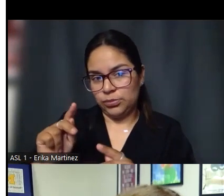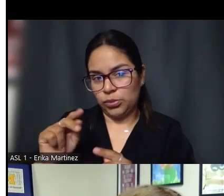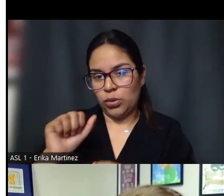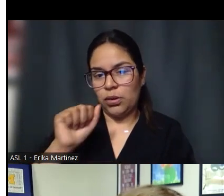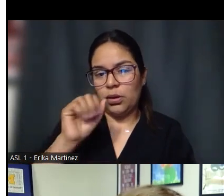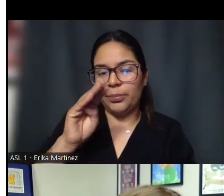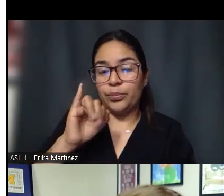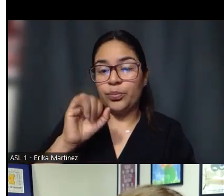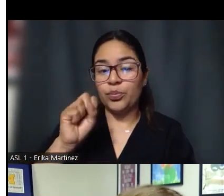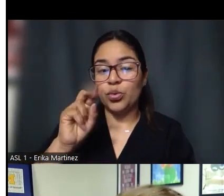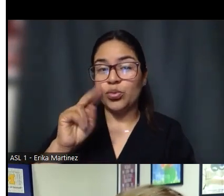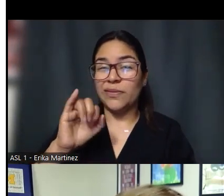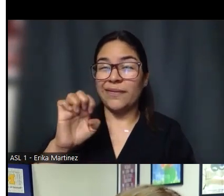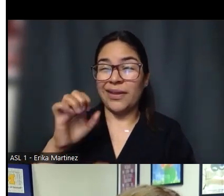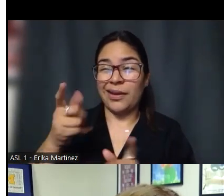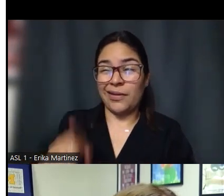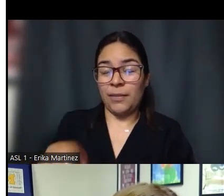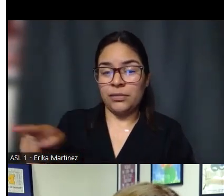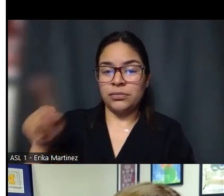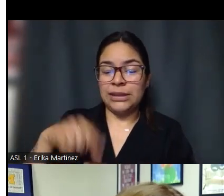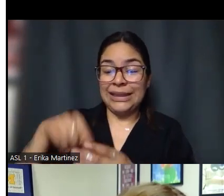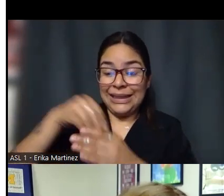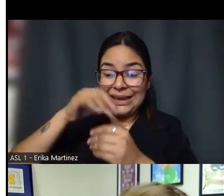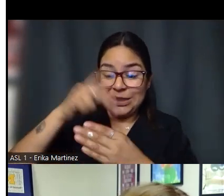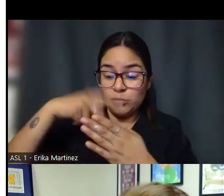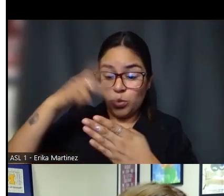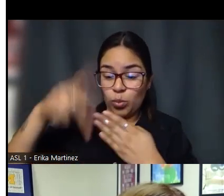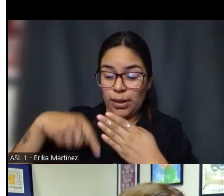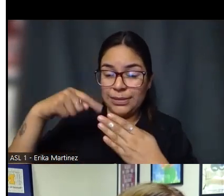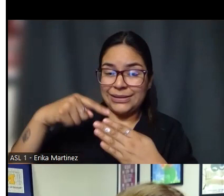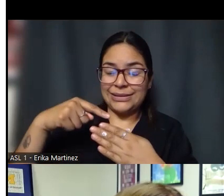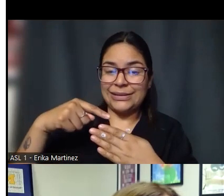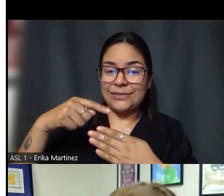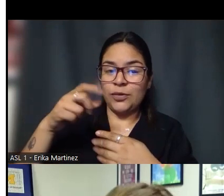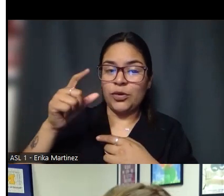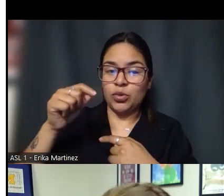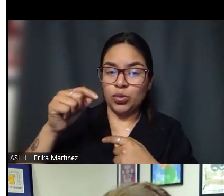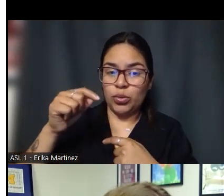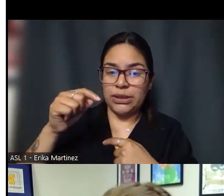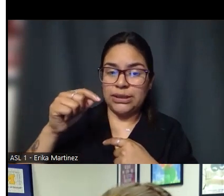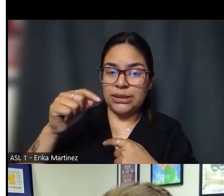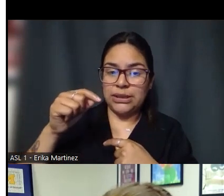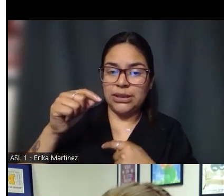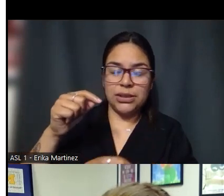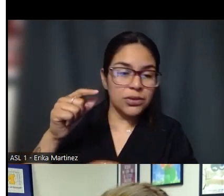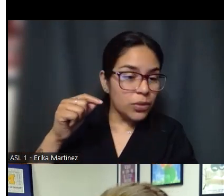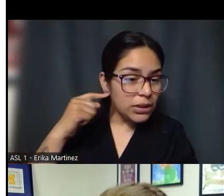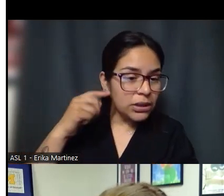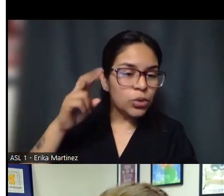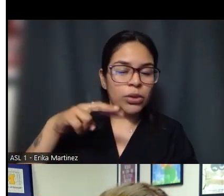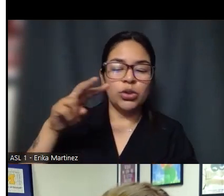the subrecipients in this program for fiscal year 22-23, we're just now starting to look